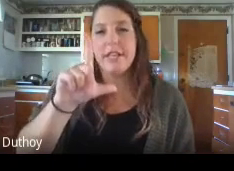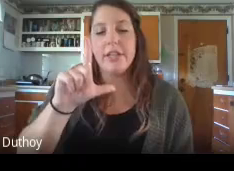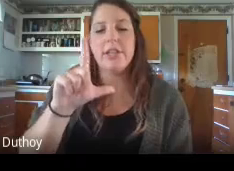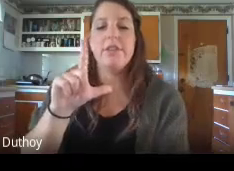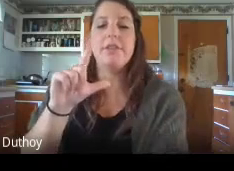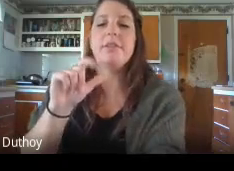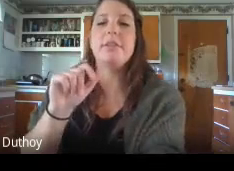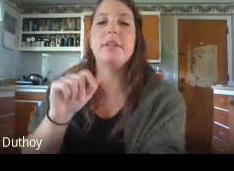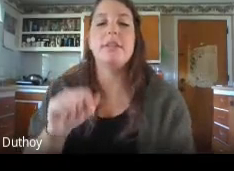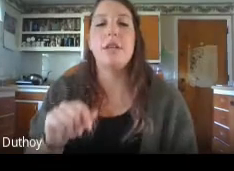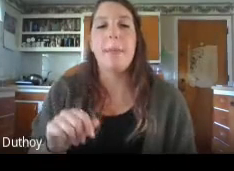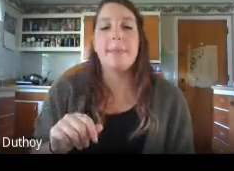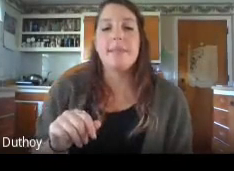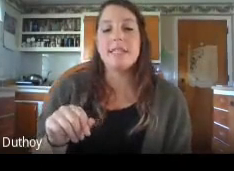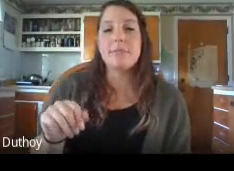pretty easy.